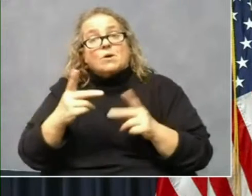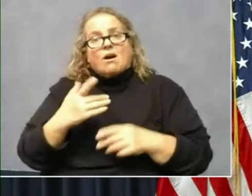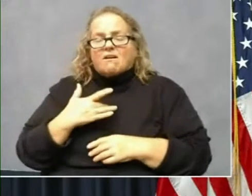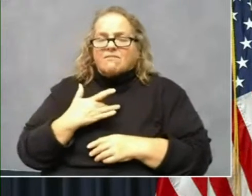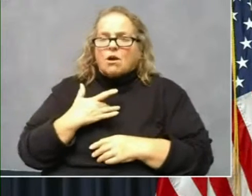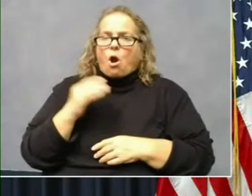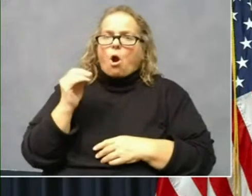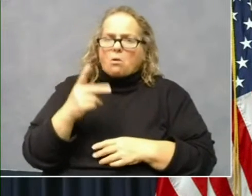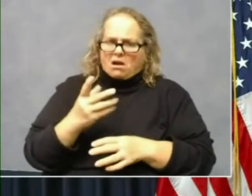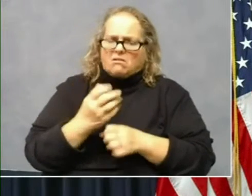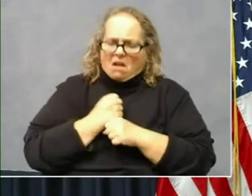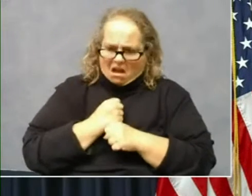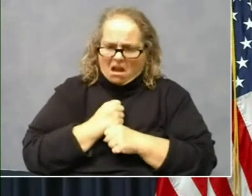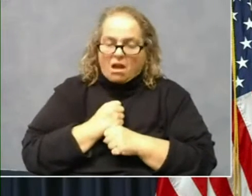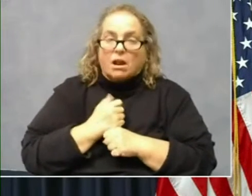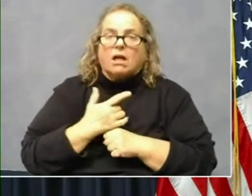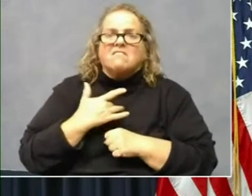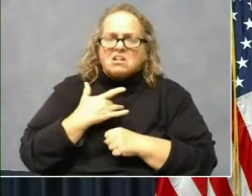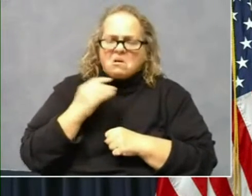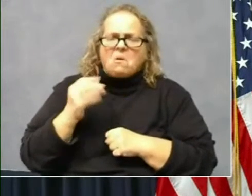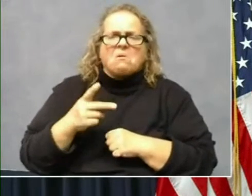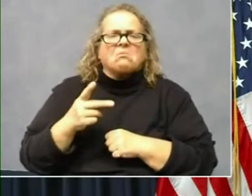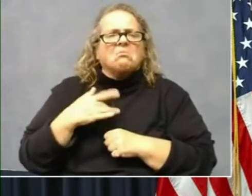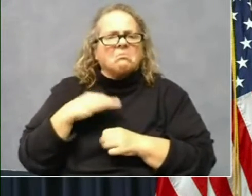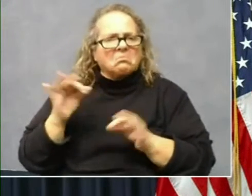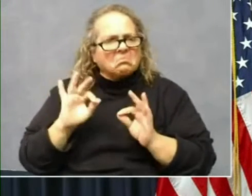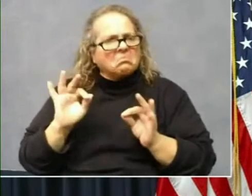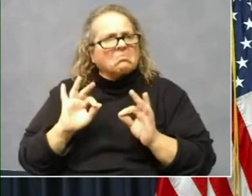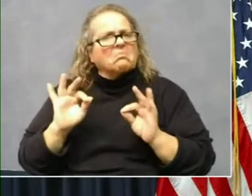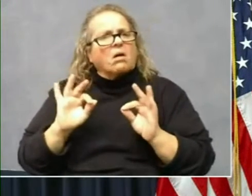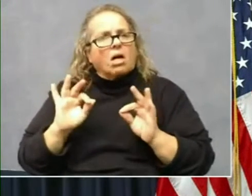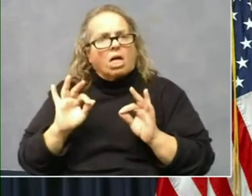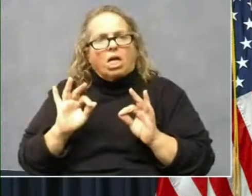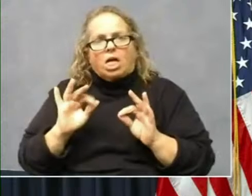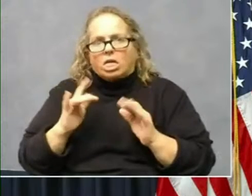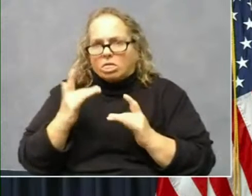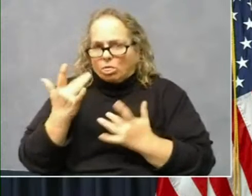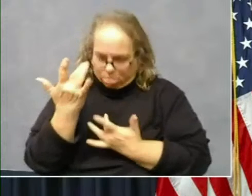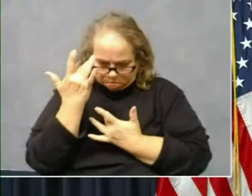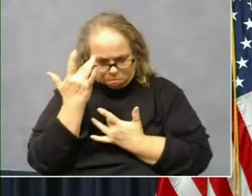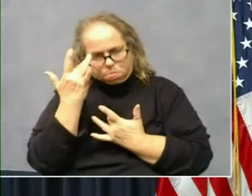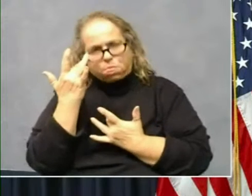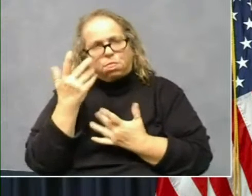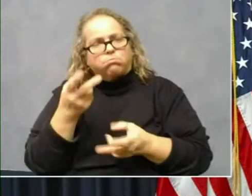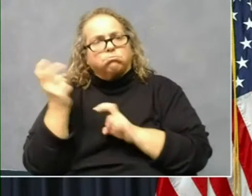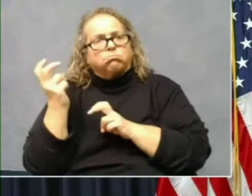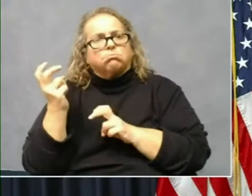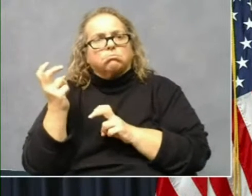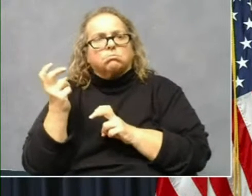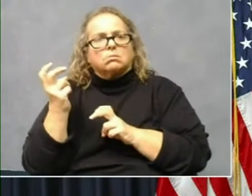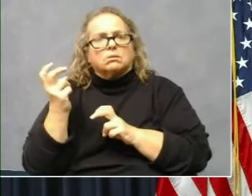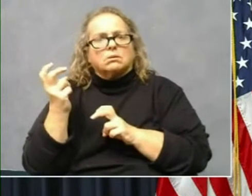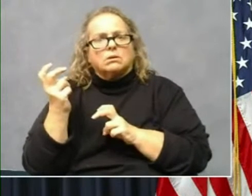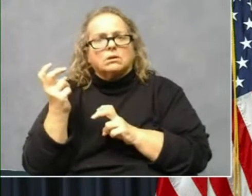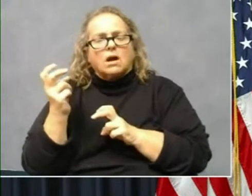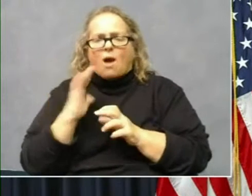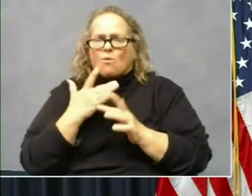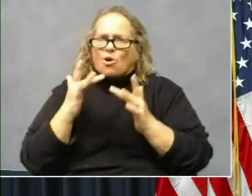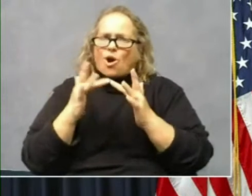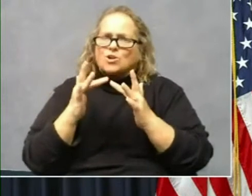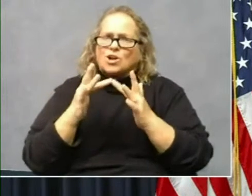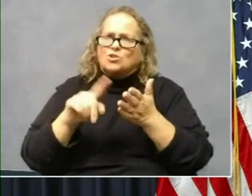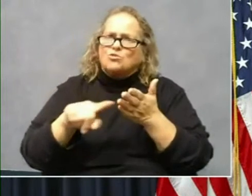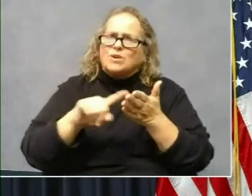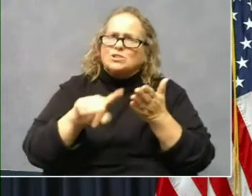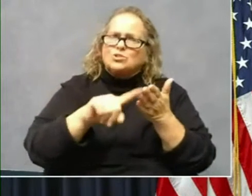What if you don't know that that's possible and that it's coming? Our contact tracers have worked so hard